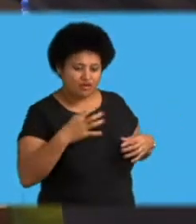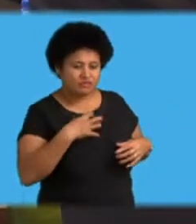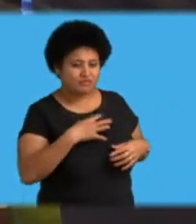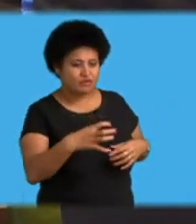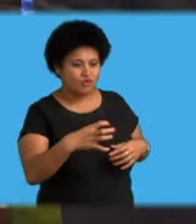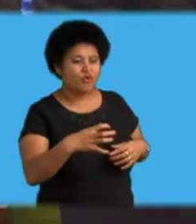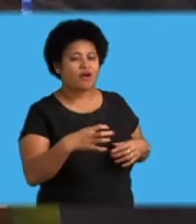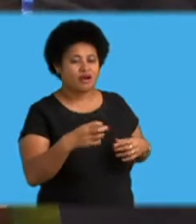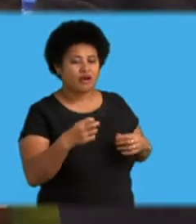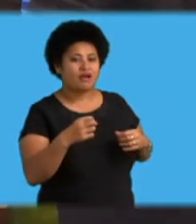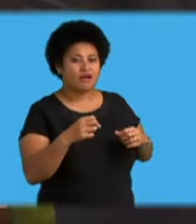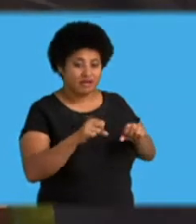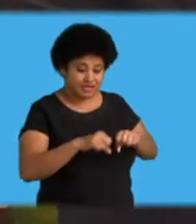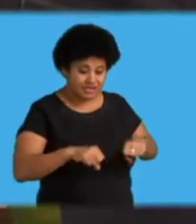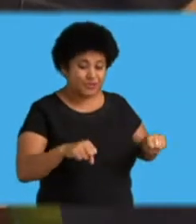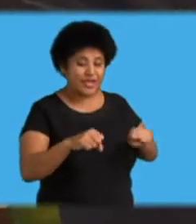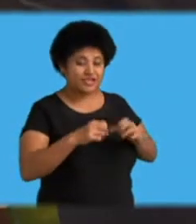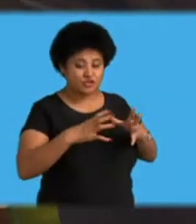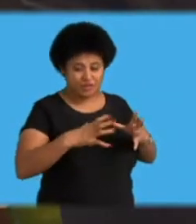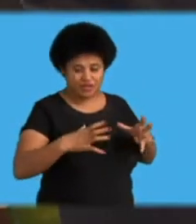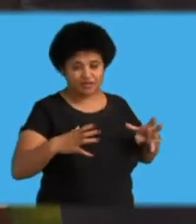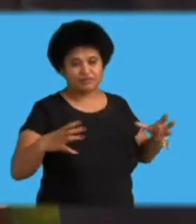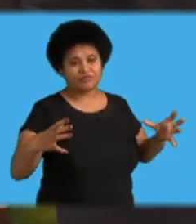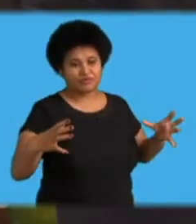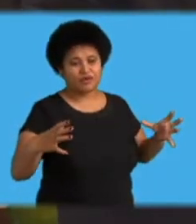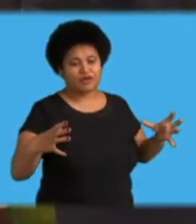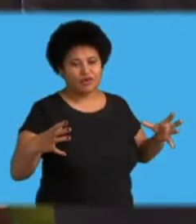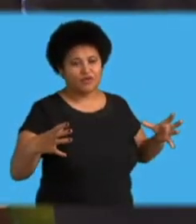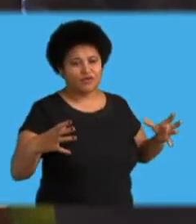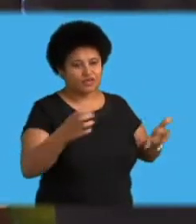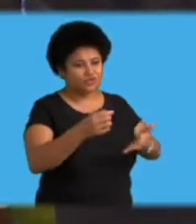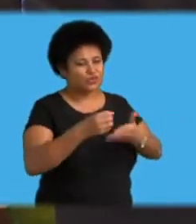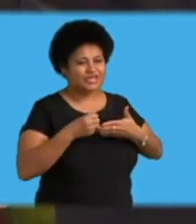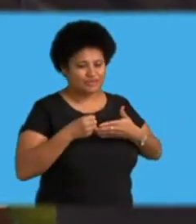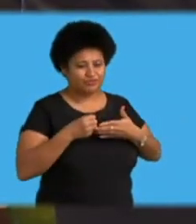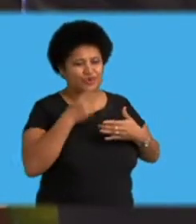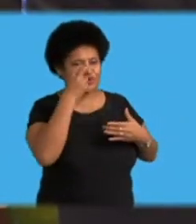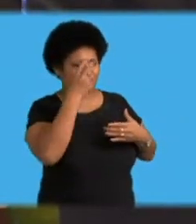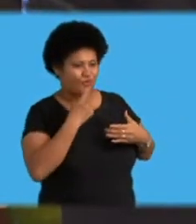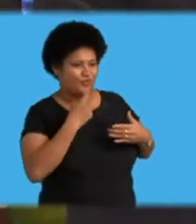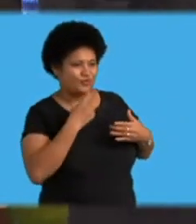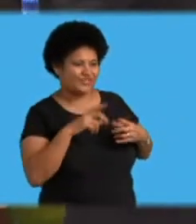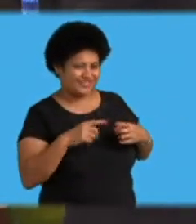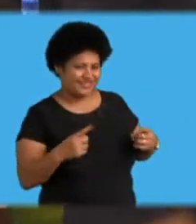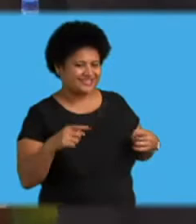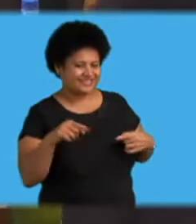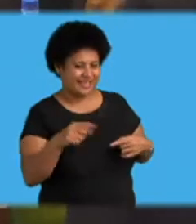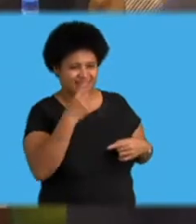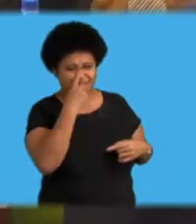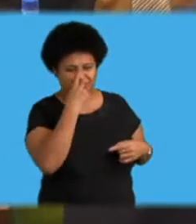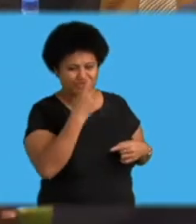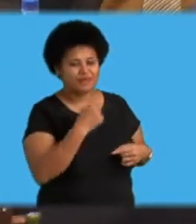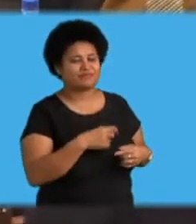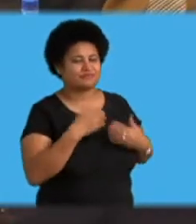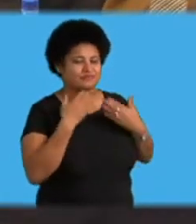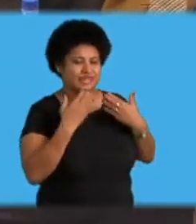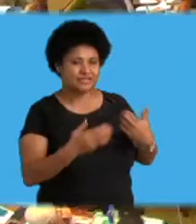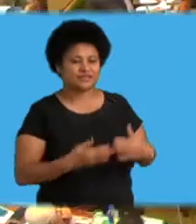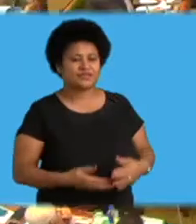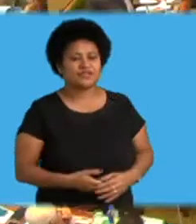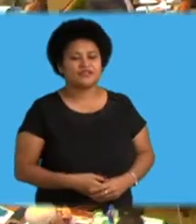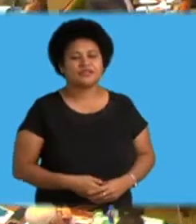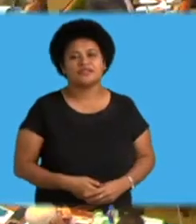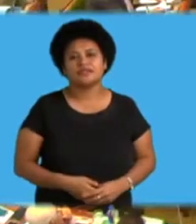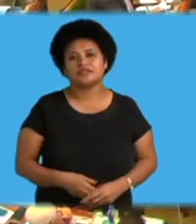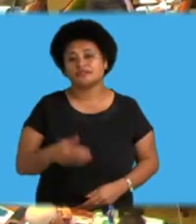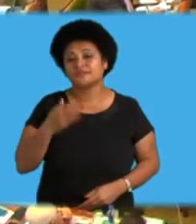to expand the capacity to hold artifacts, Madam Speaker. So there is renovation being undertaken. Thank you. Thank you.